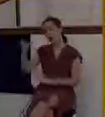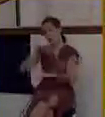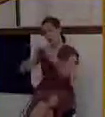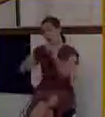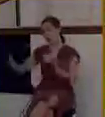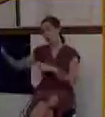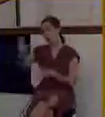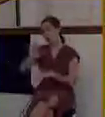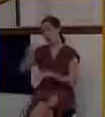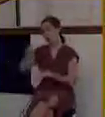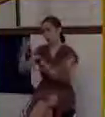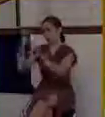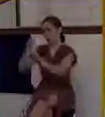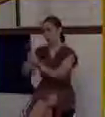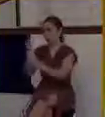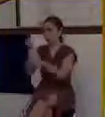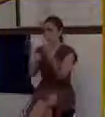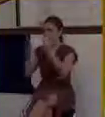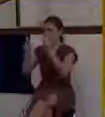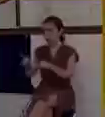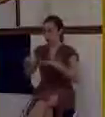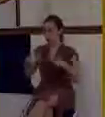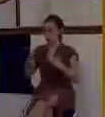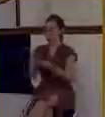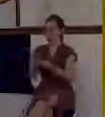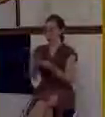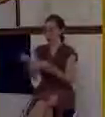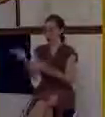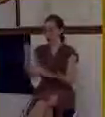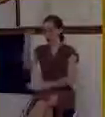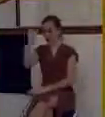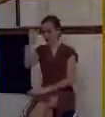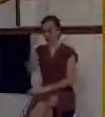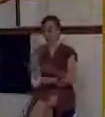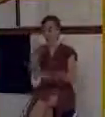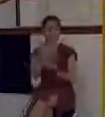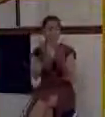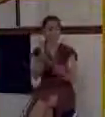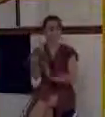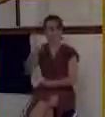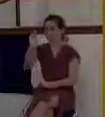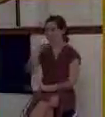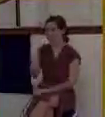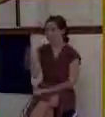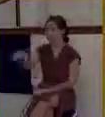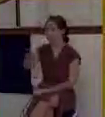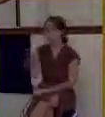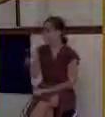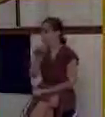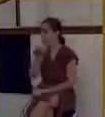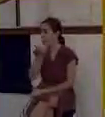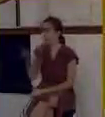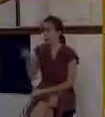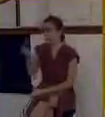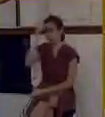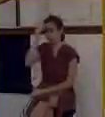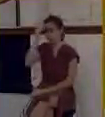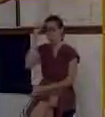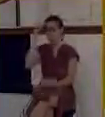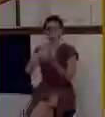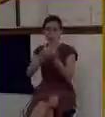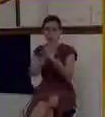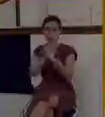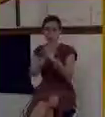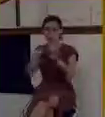opinion. He doesn't say any of that. He says, no, you are wrong. And you don't know the Scripture.